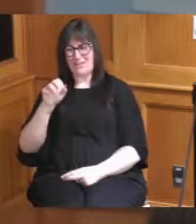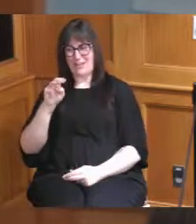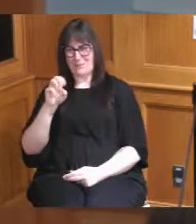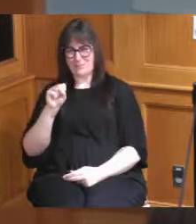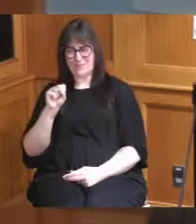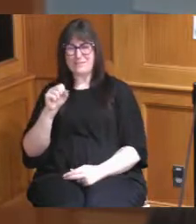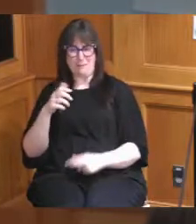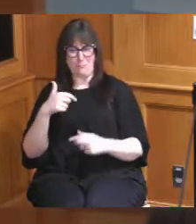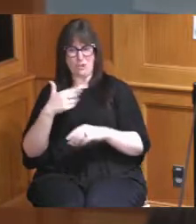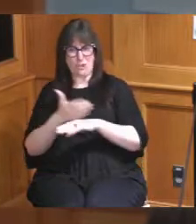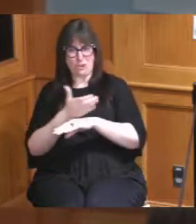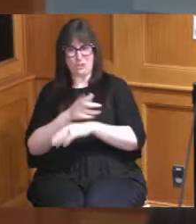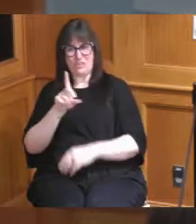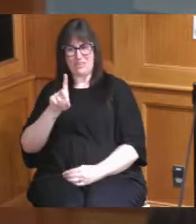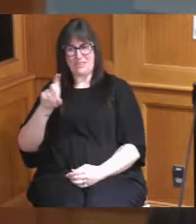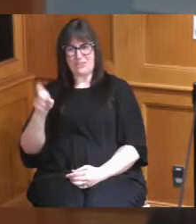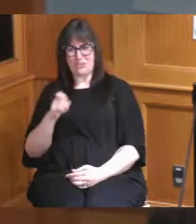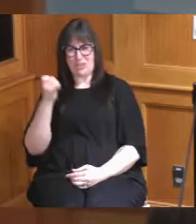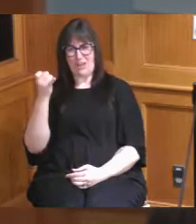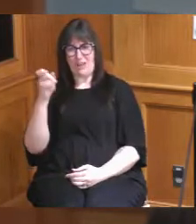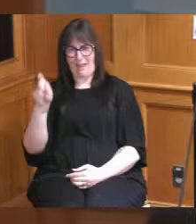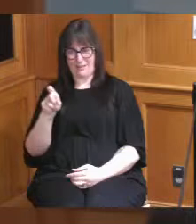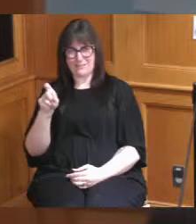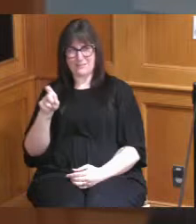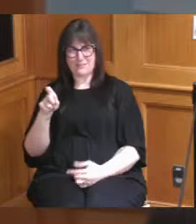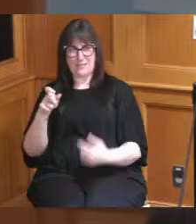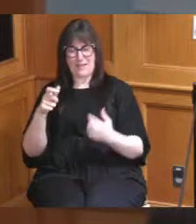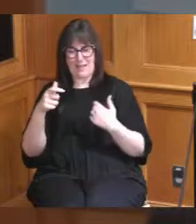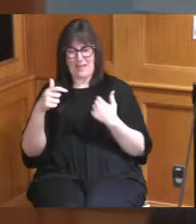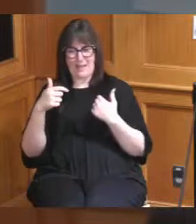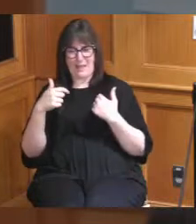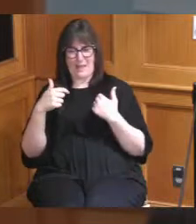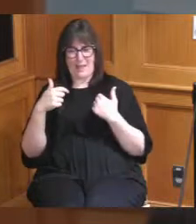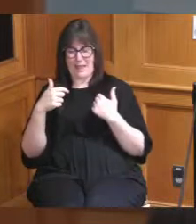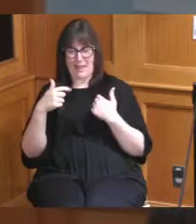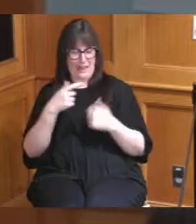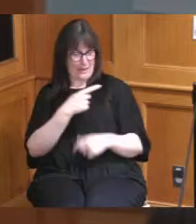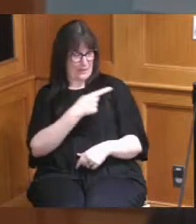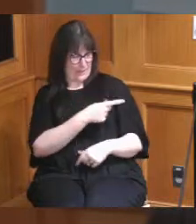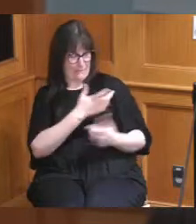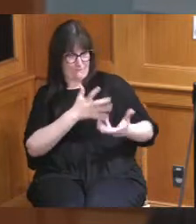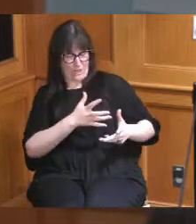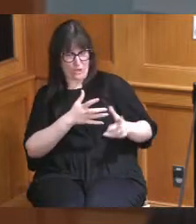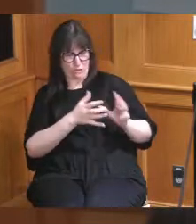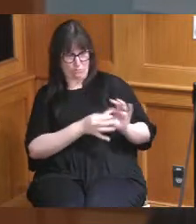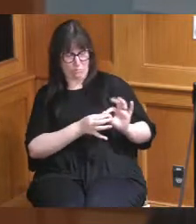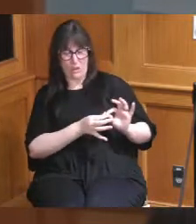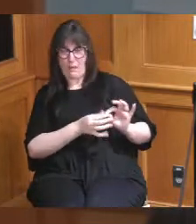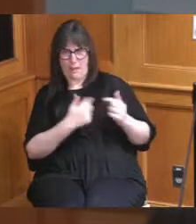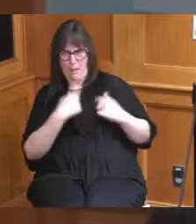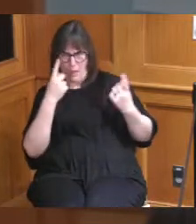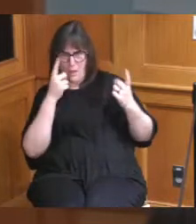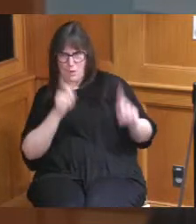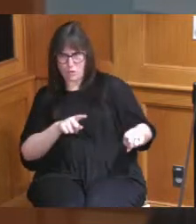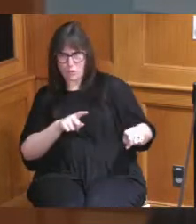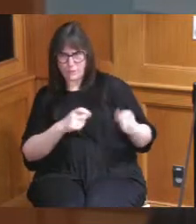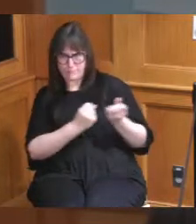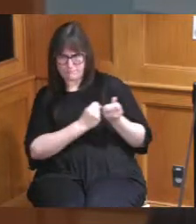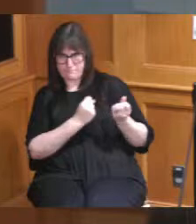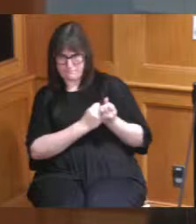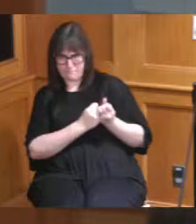DJX Construction. I echo Ben Parks and his comments. We are a site work and